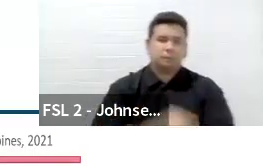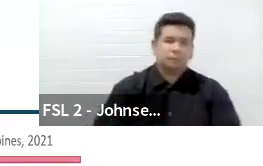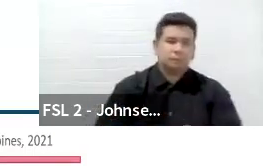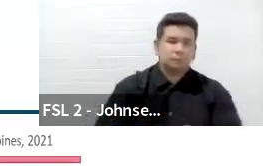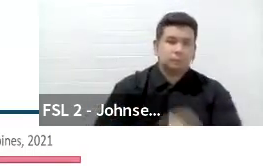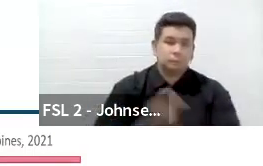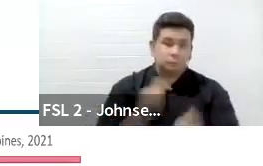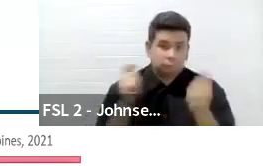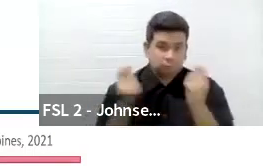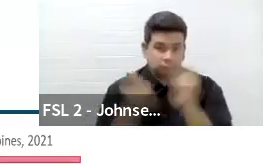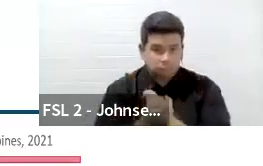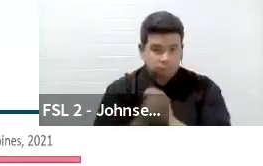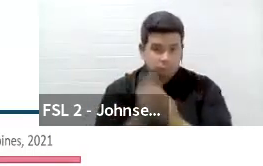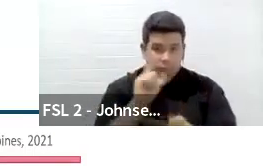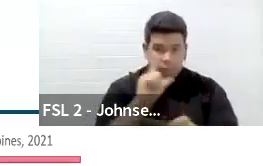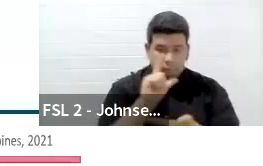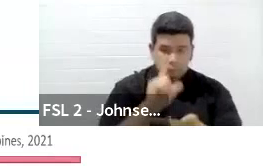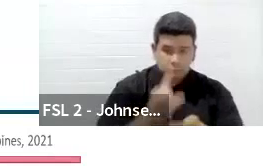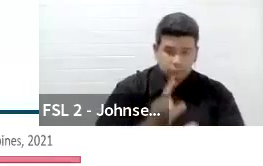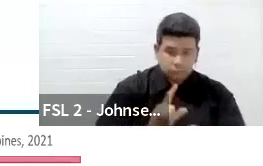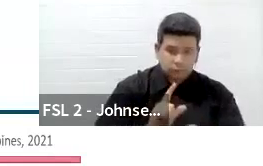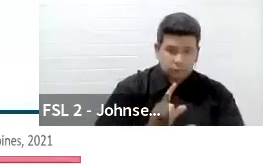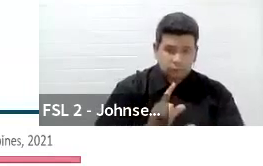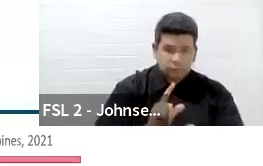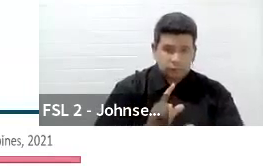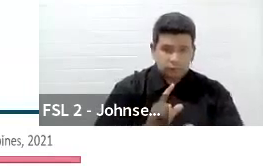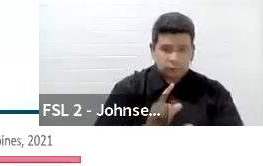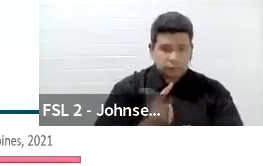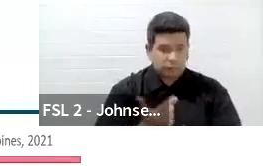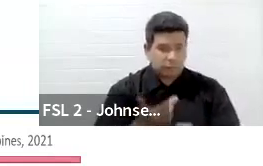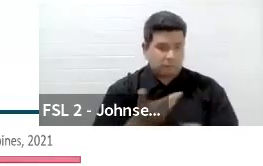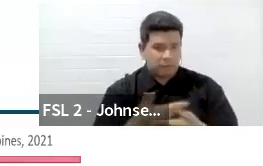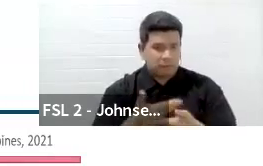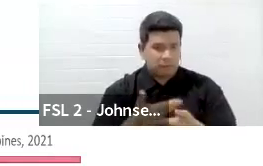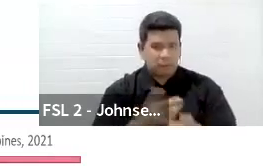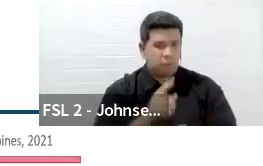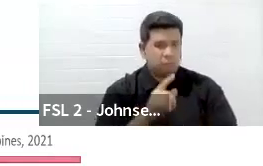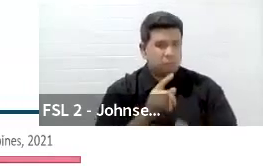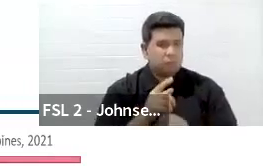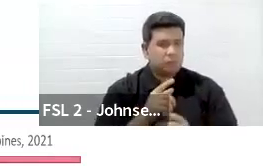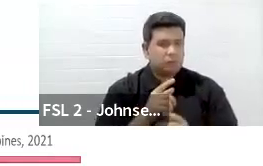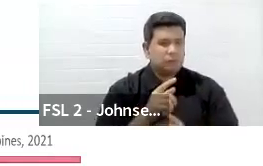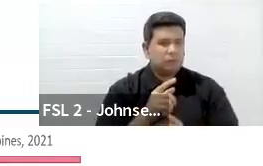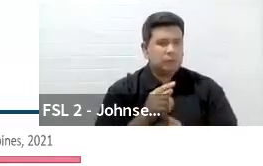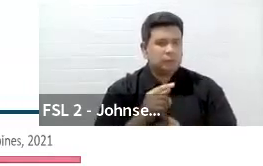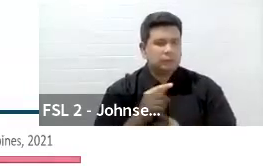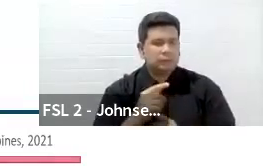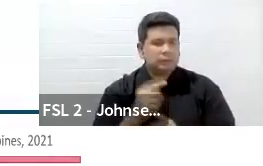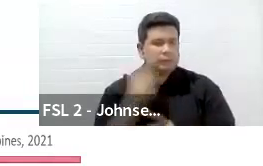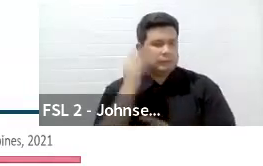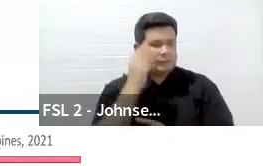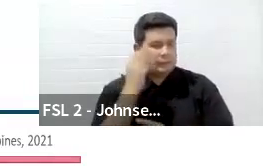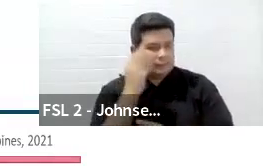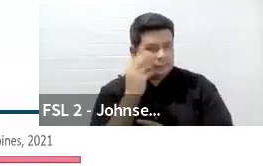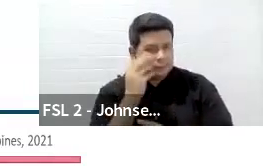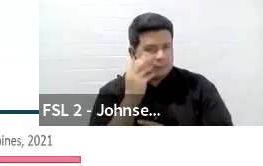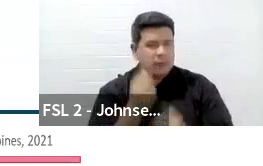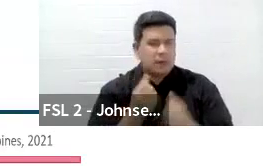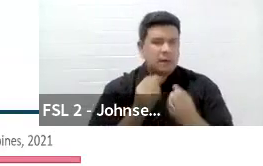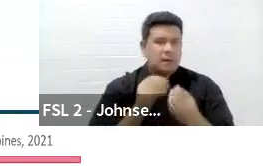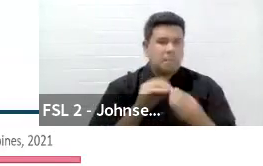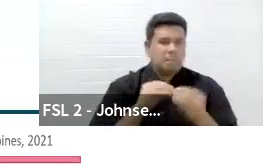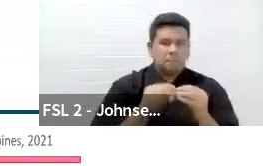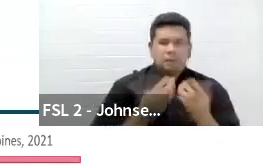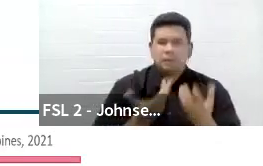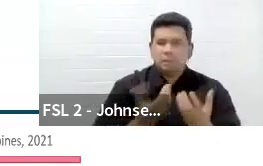changed the lowest age group, the less than 1, the infants, or those born in 2021, to reflect the number of births in that